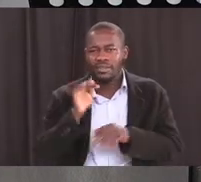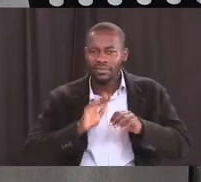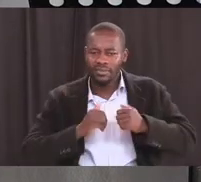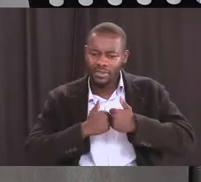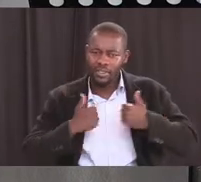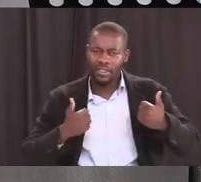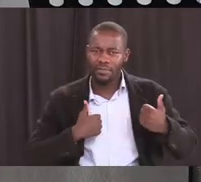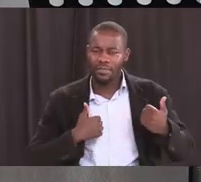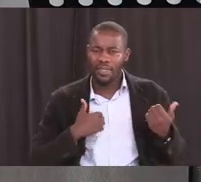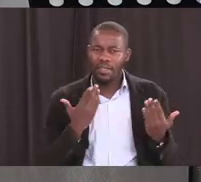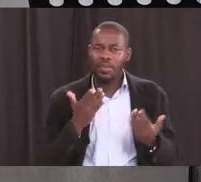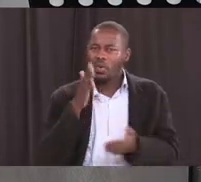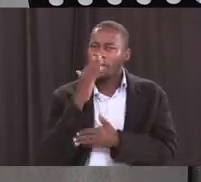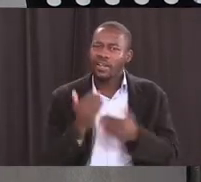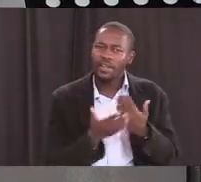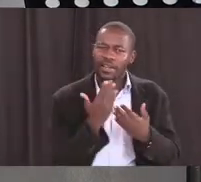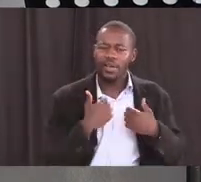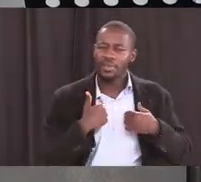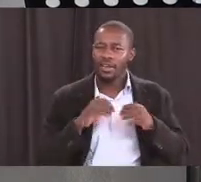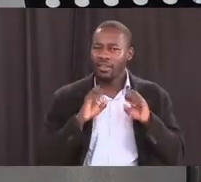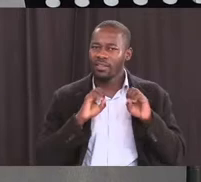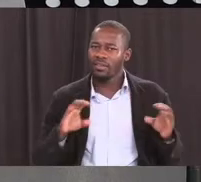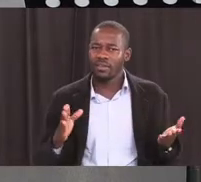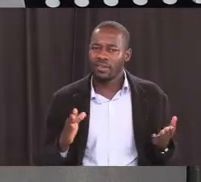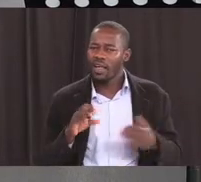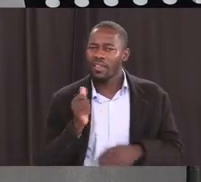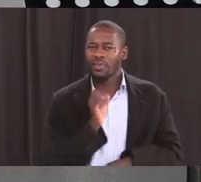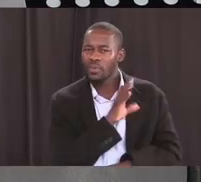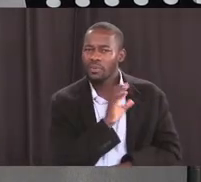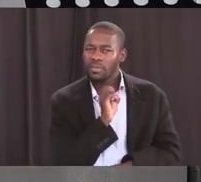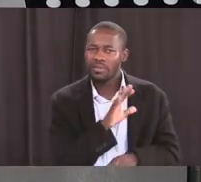what's affecting me and my life?